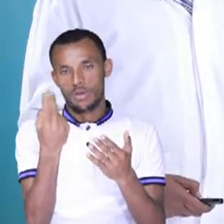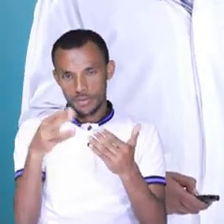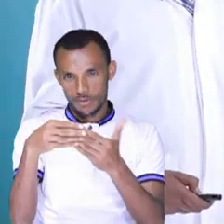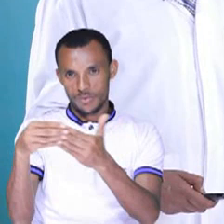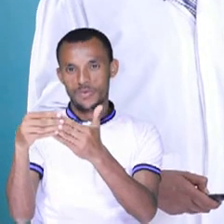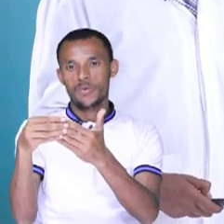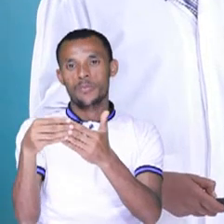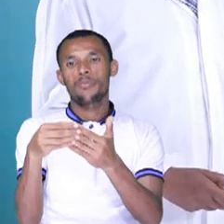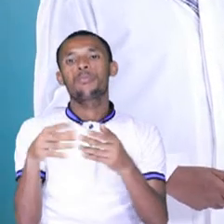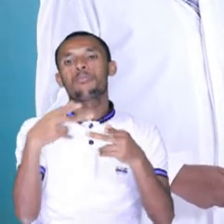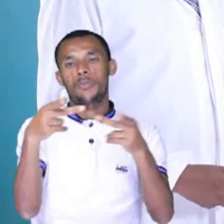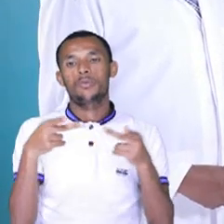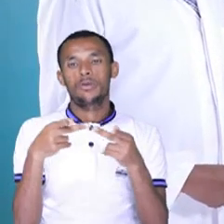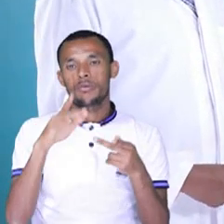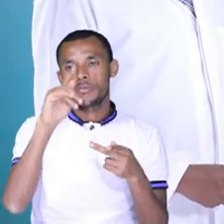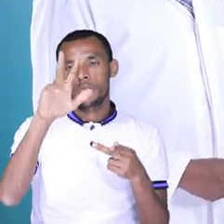of permutations.